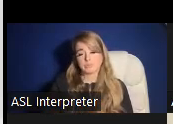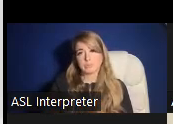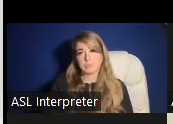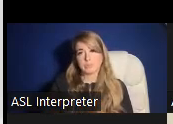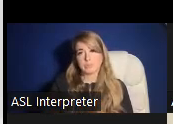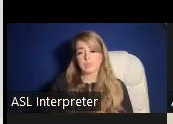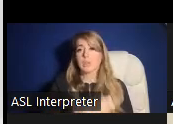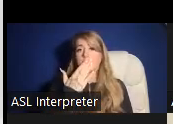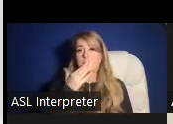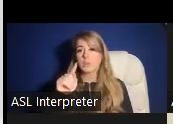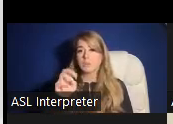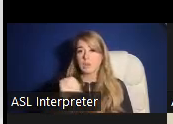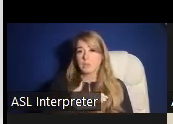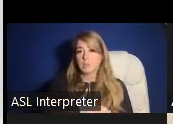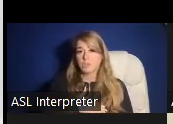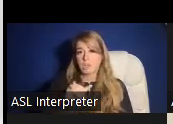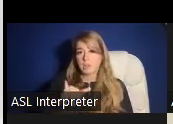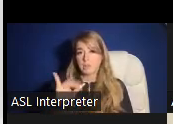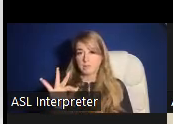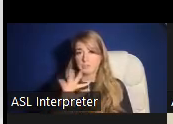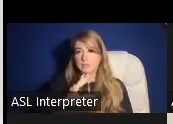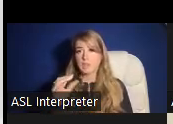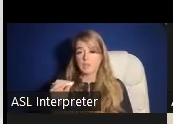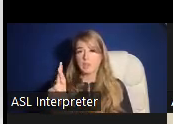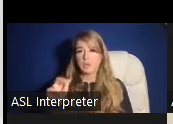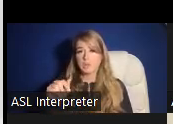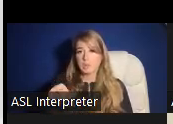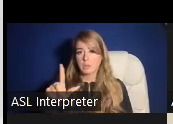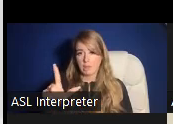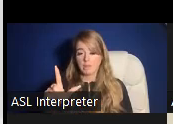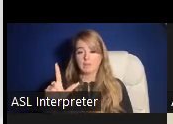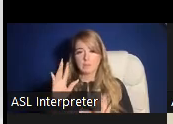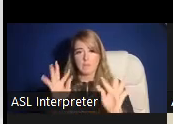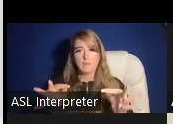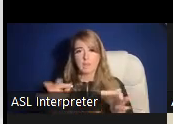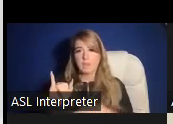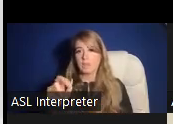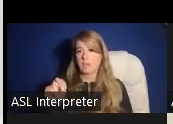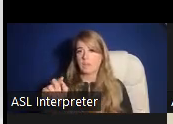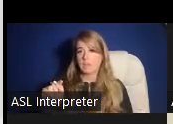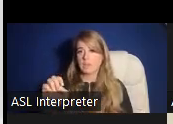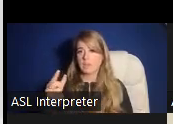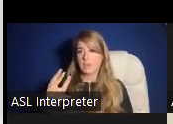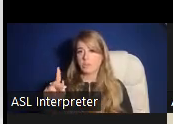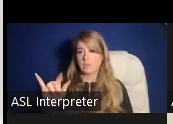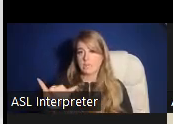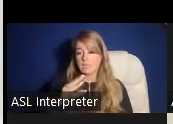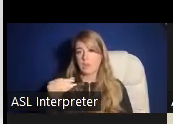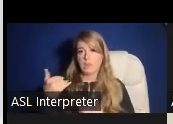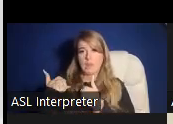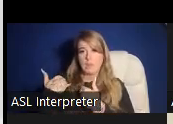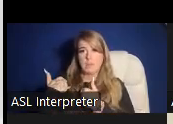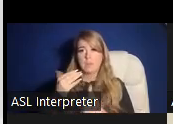Thank you, Tom. I appreciate that. And Raquel, absolutely, integrity and accountability